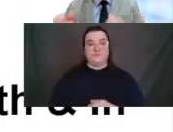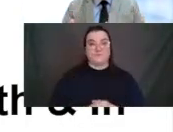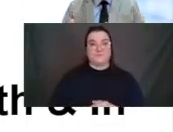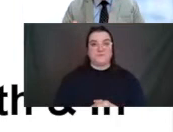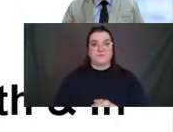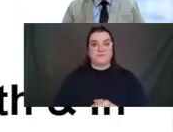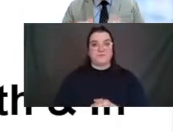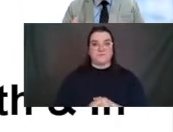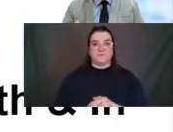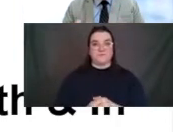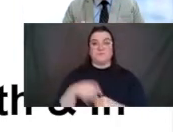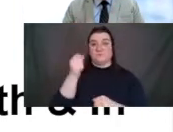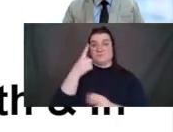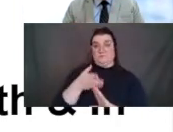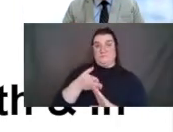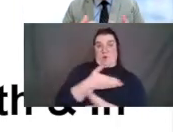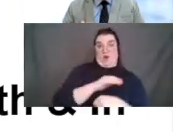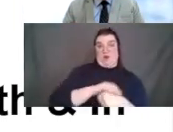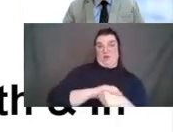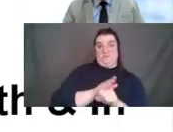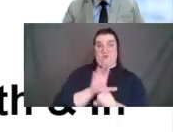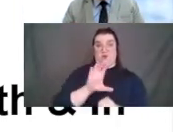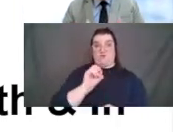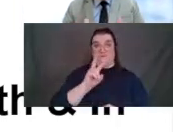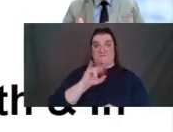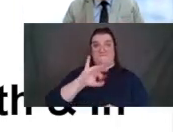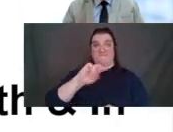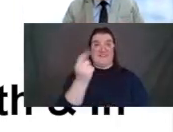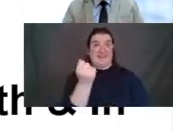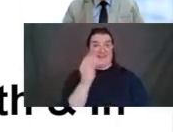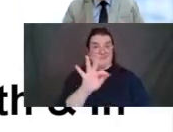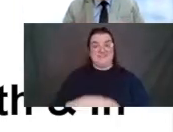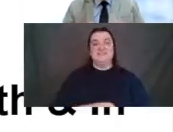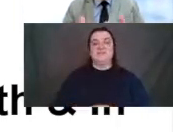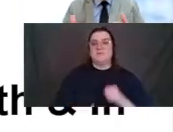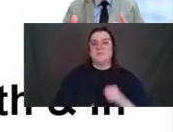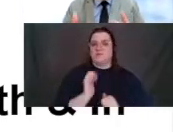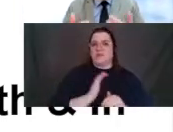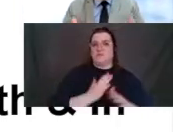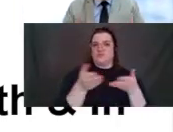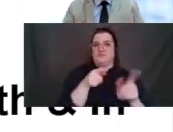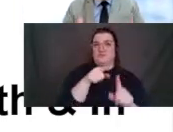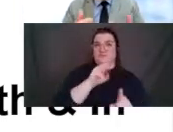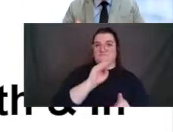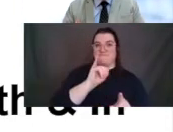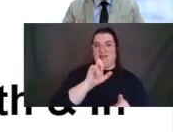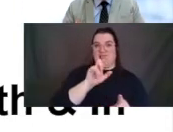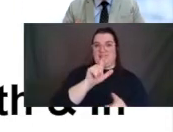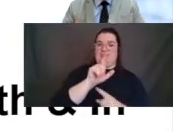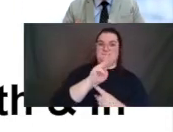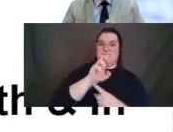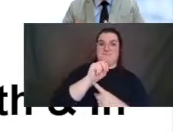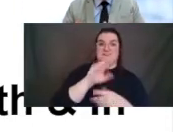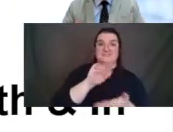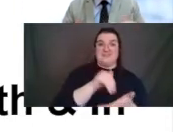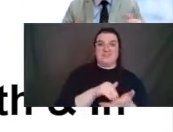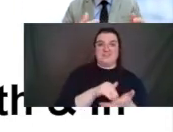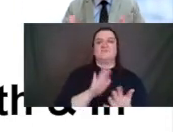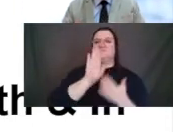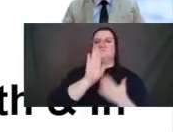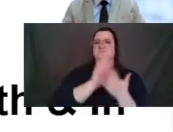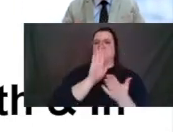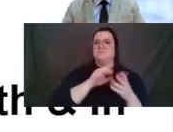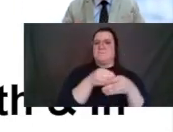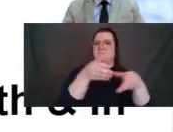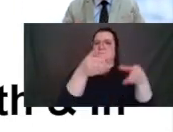So prior to COVID-19, most of our services that were offered at the Mailman Center were really being delivered in an in-person format. So